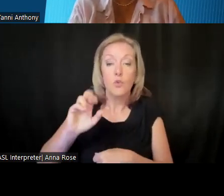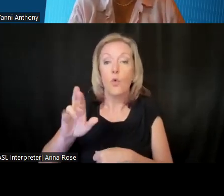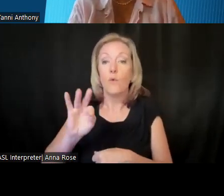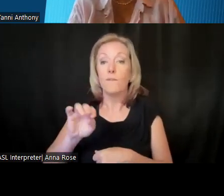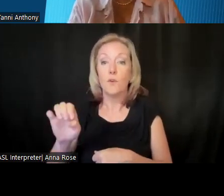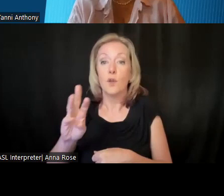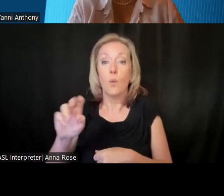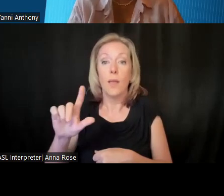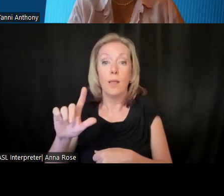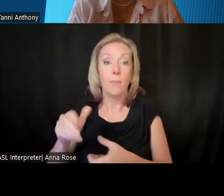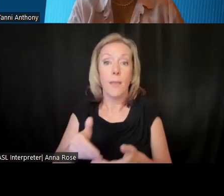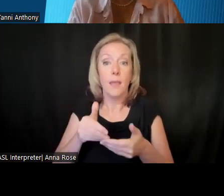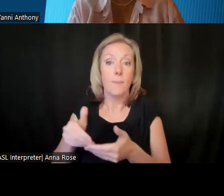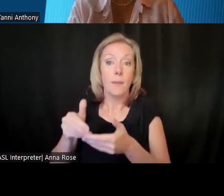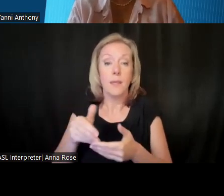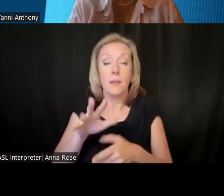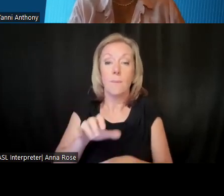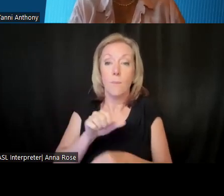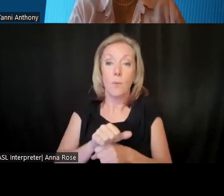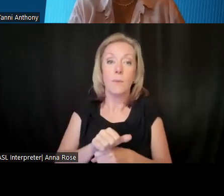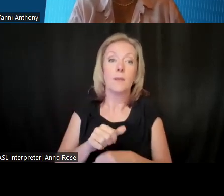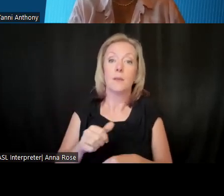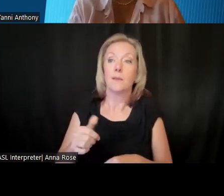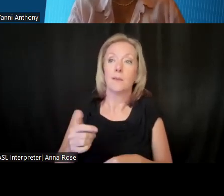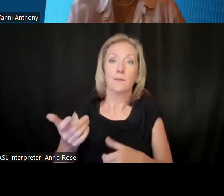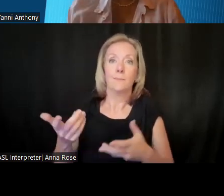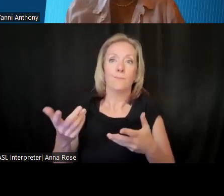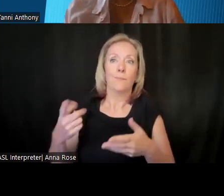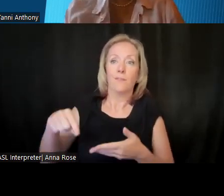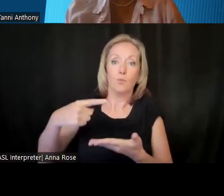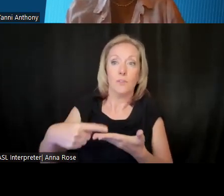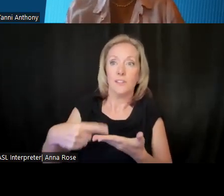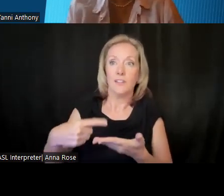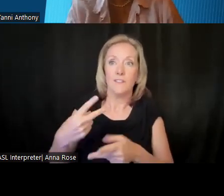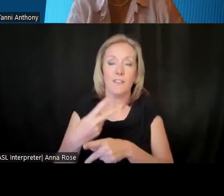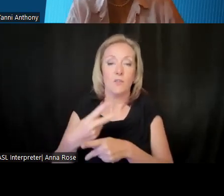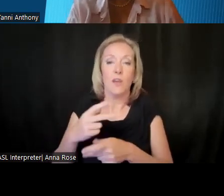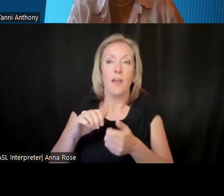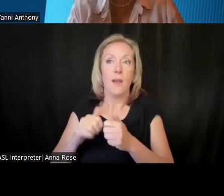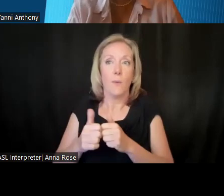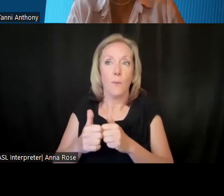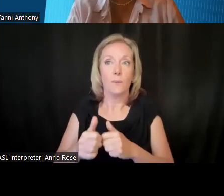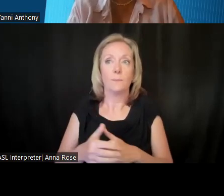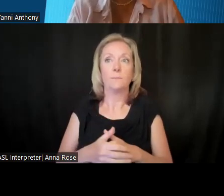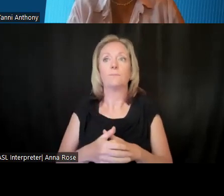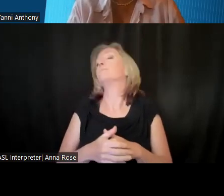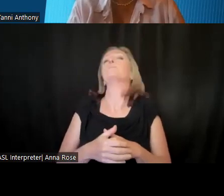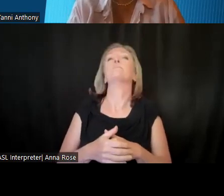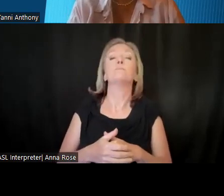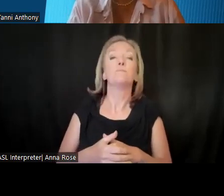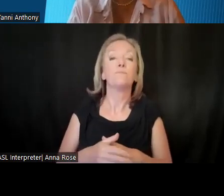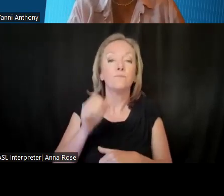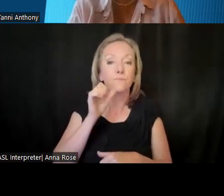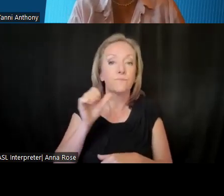well baby? How do we do it? But that's really up to us to figure out how can we get the information? Because again, yesterday we